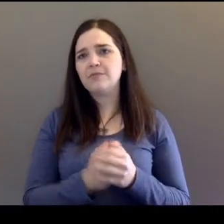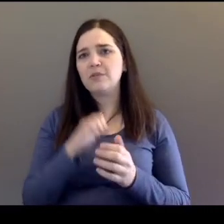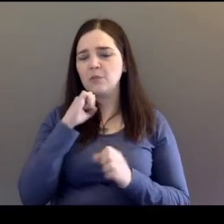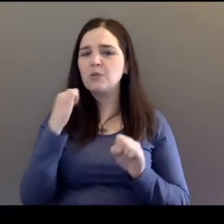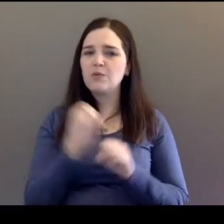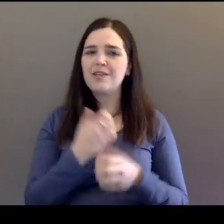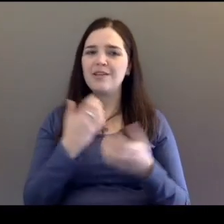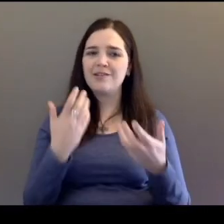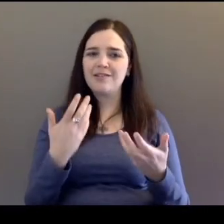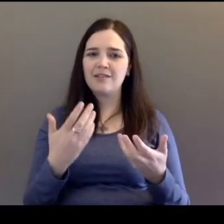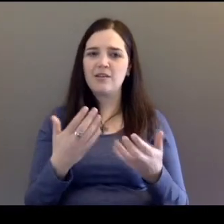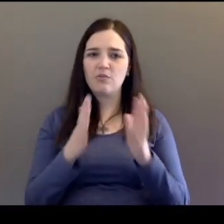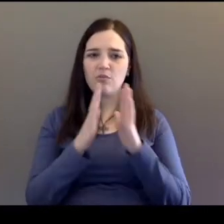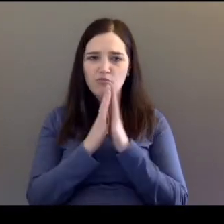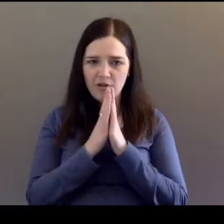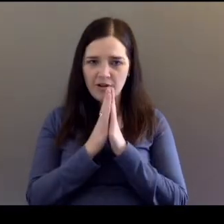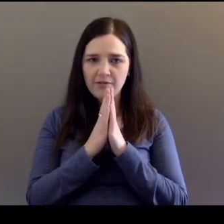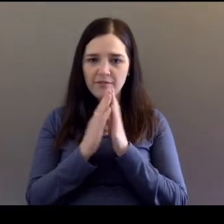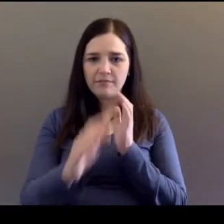together just now. Let us pray.